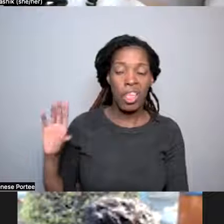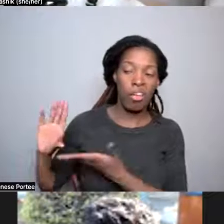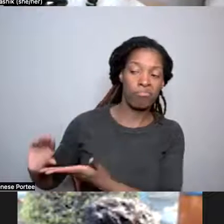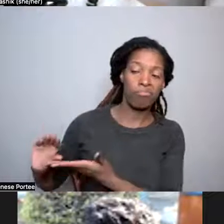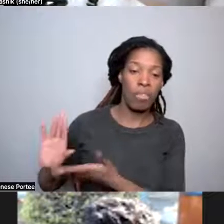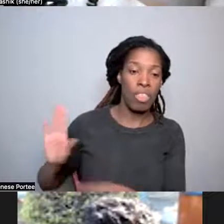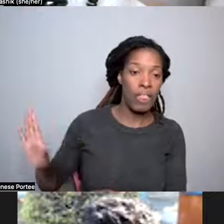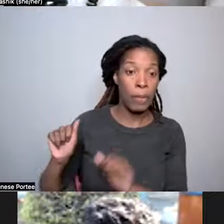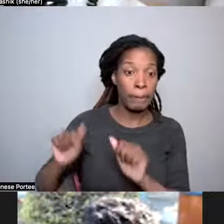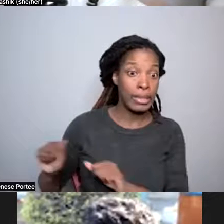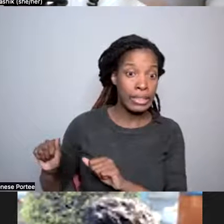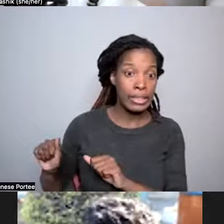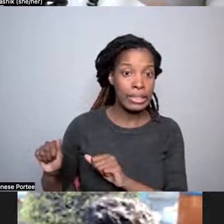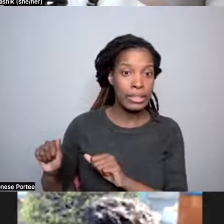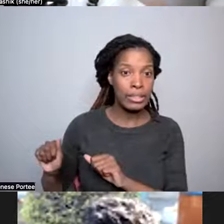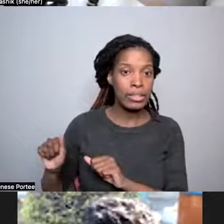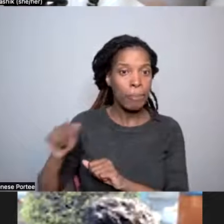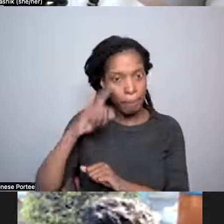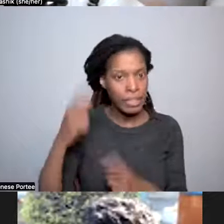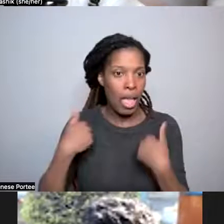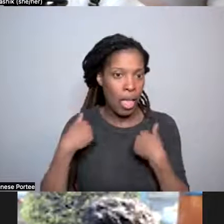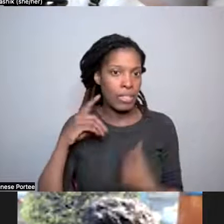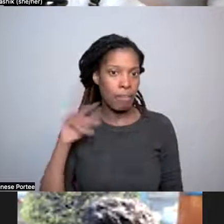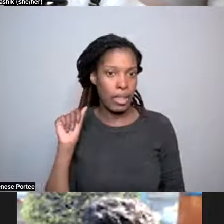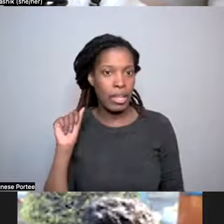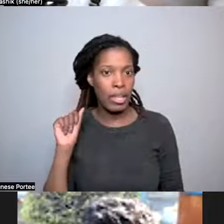with disabilities. And